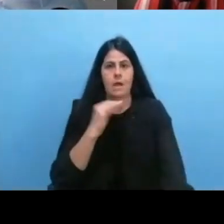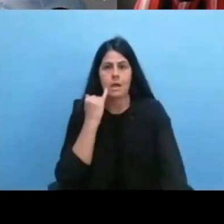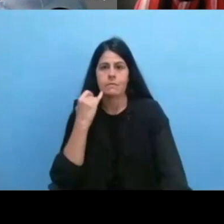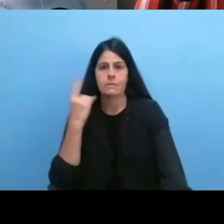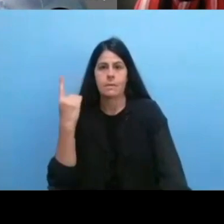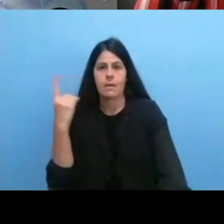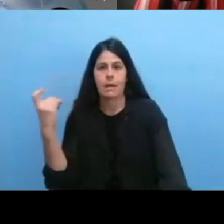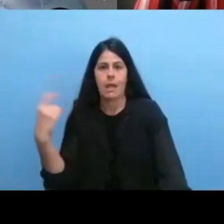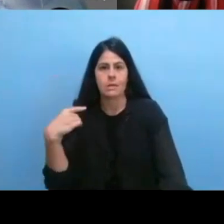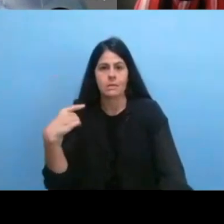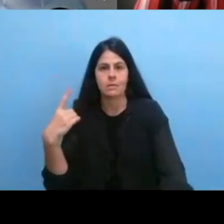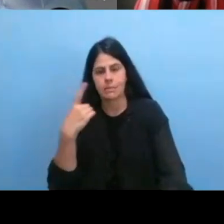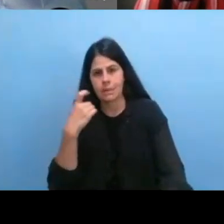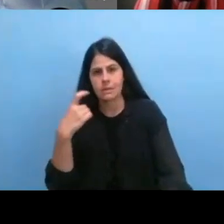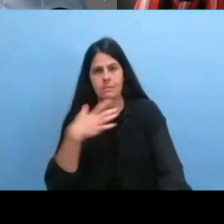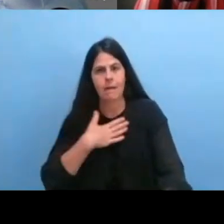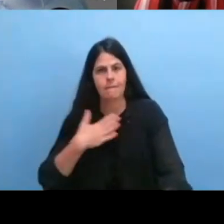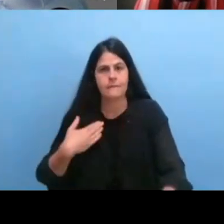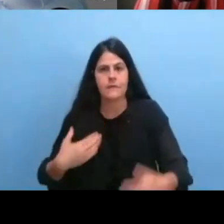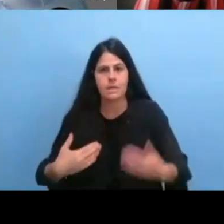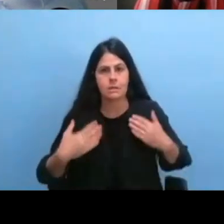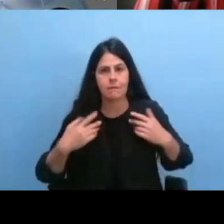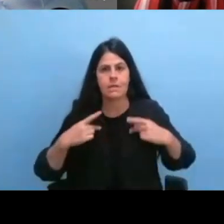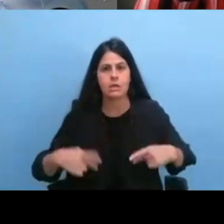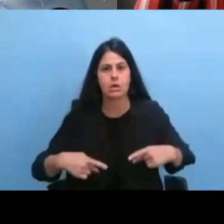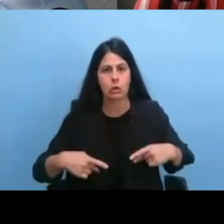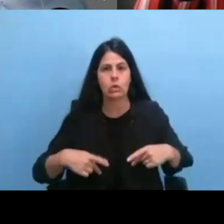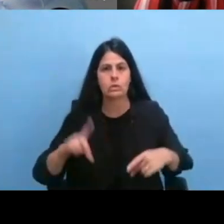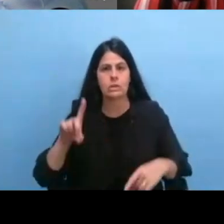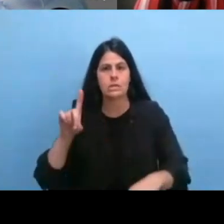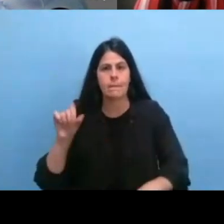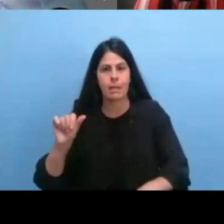me, because I have a physical disability and a very